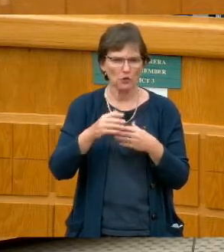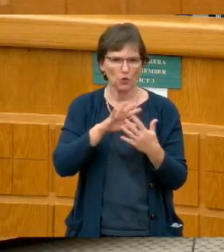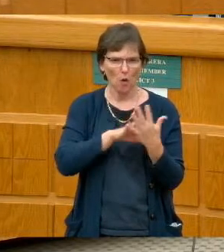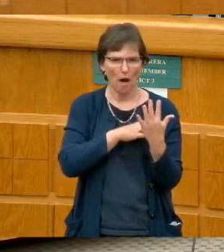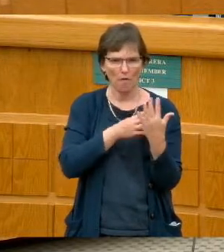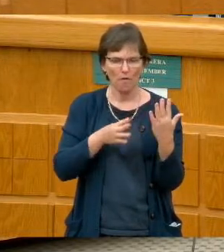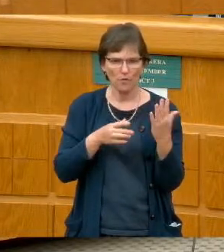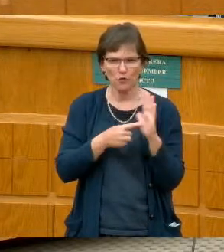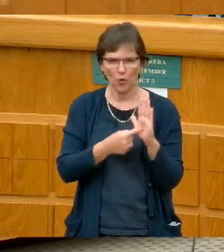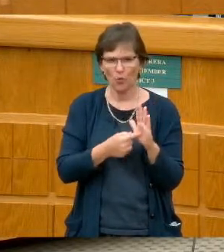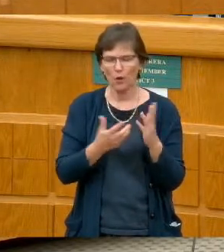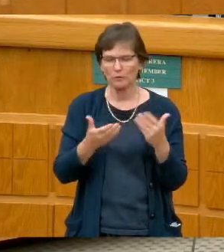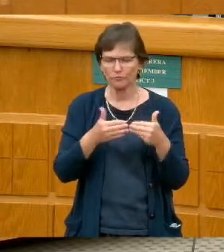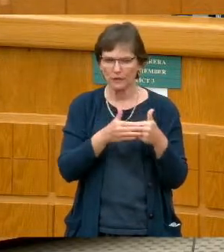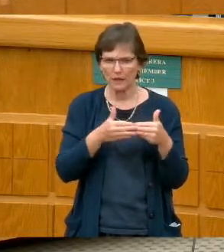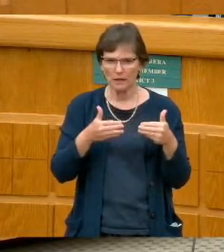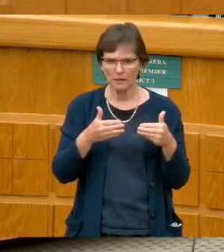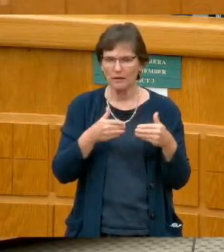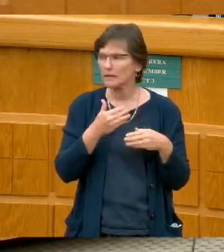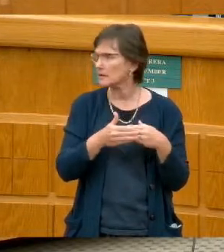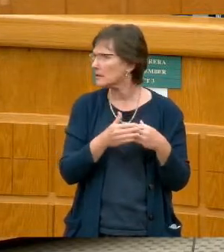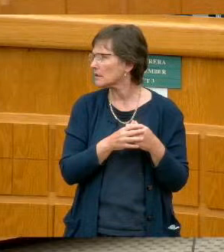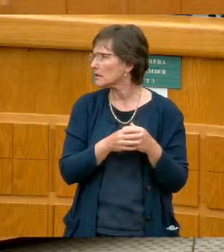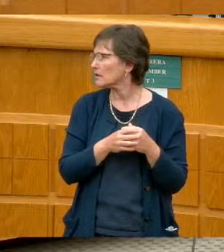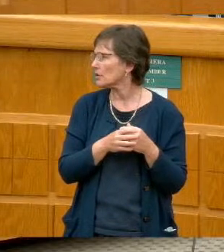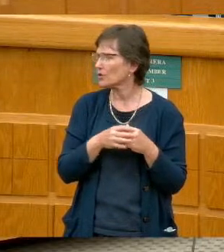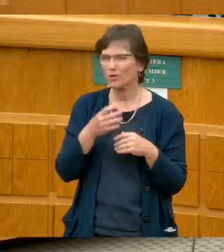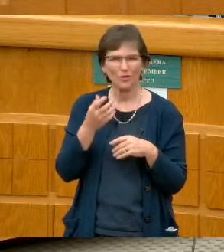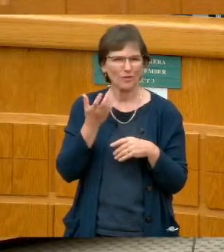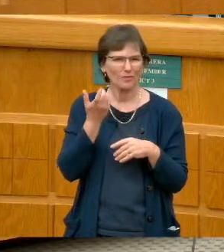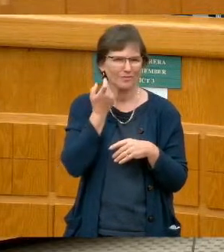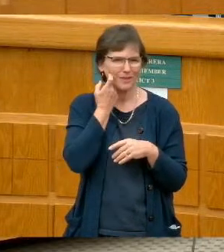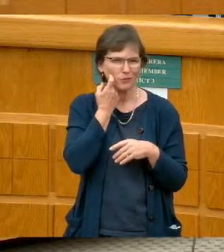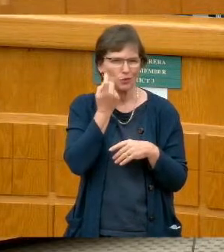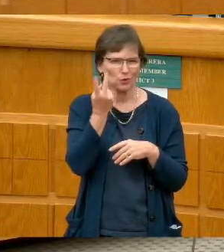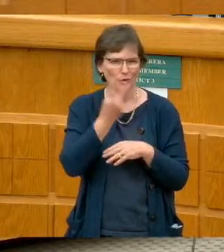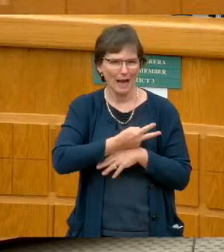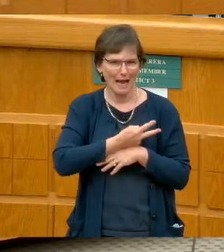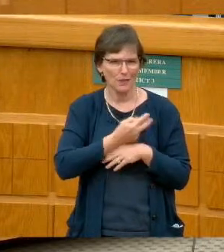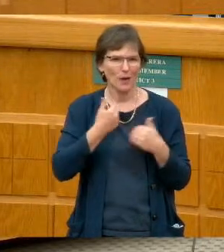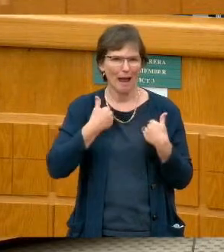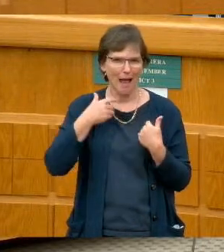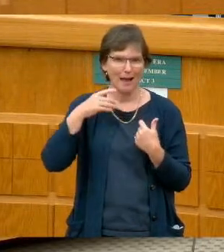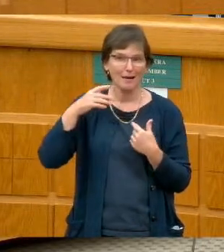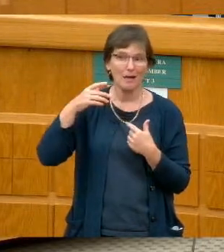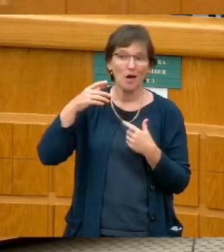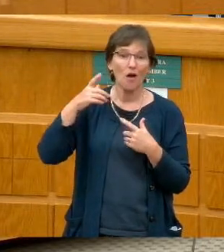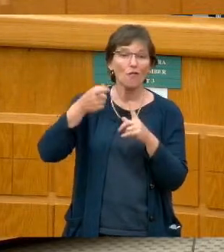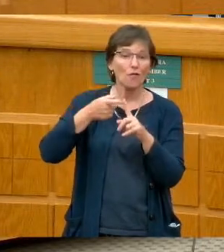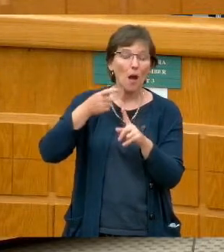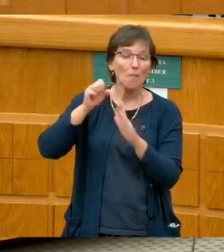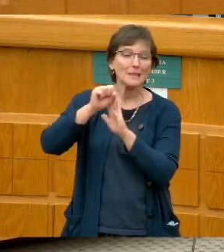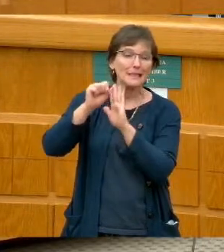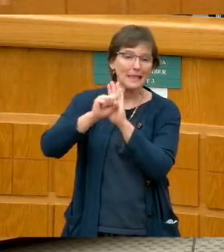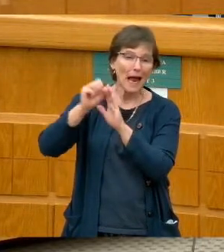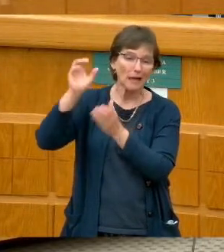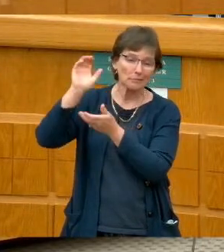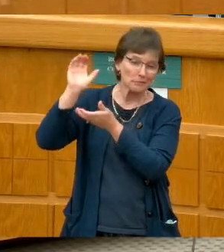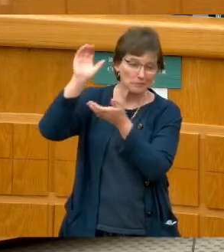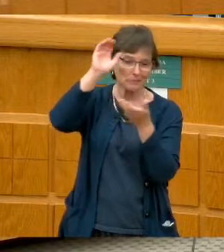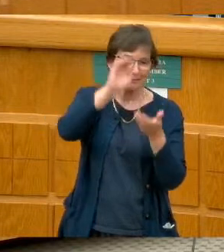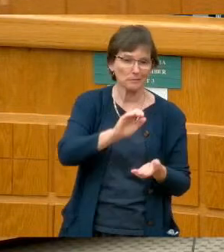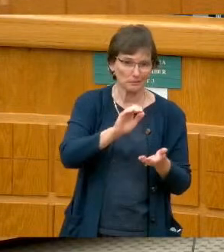what we showed the last 2 days. These are these big data drops we got from the state. So remember that 64 from